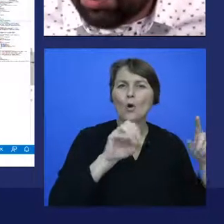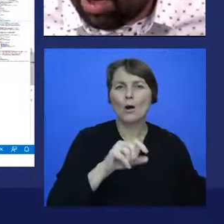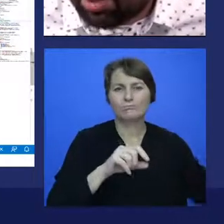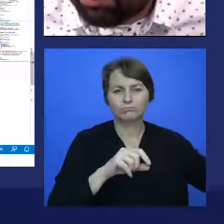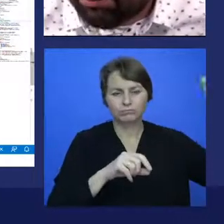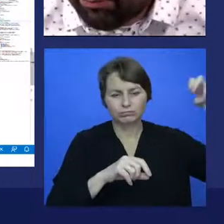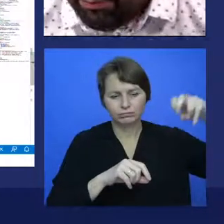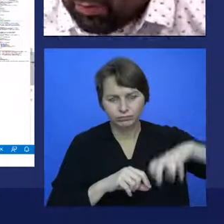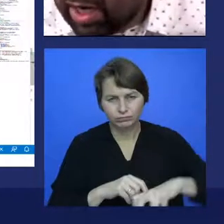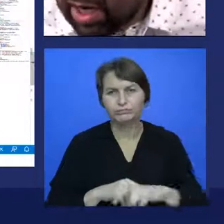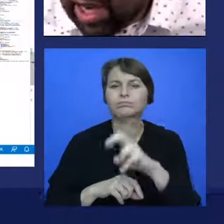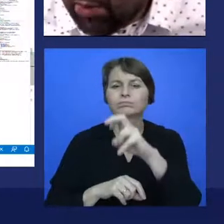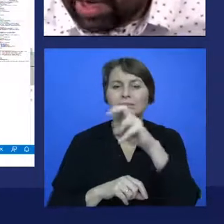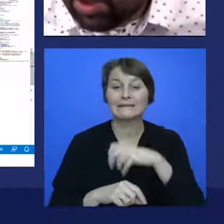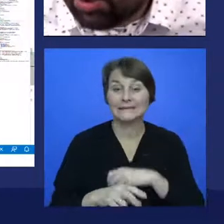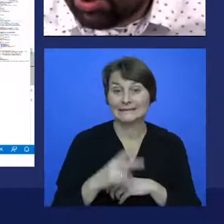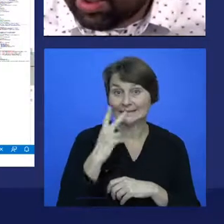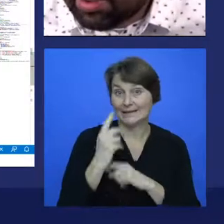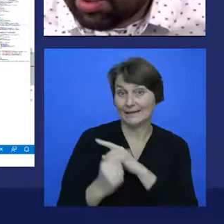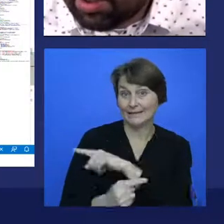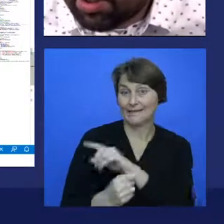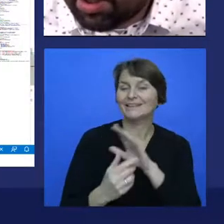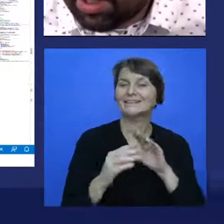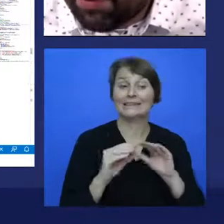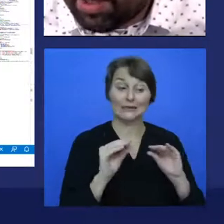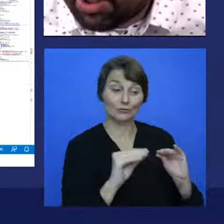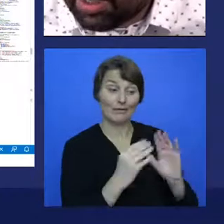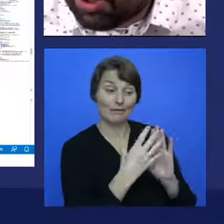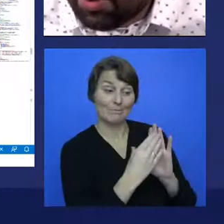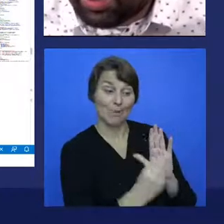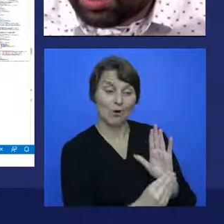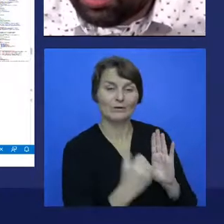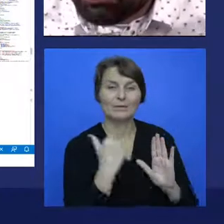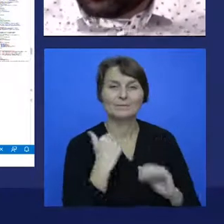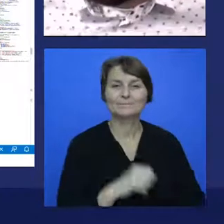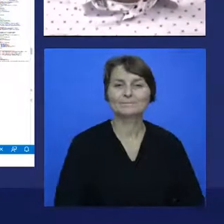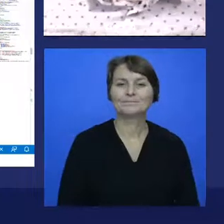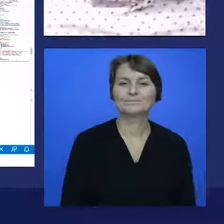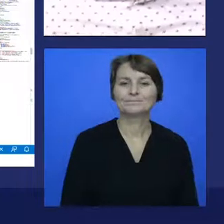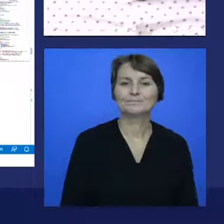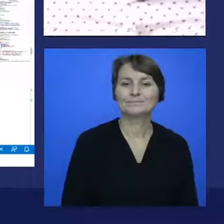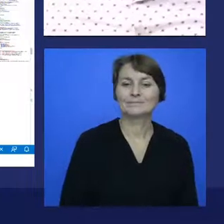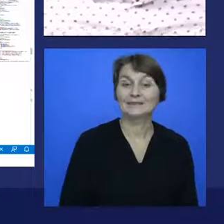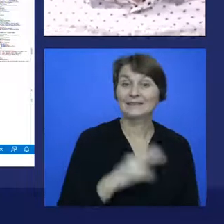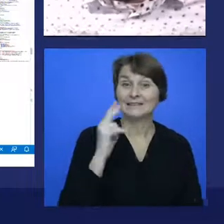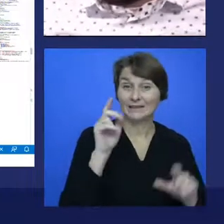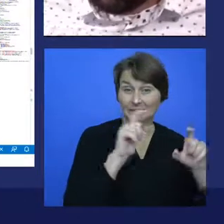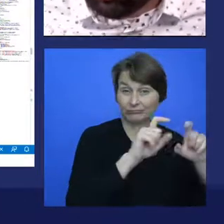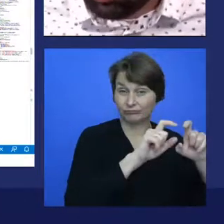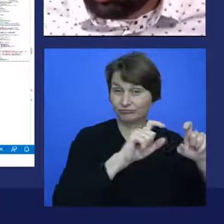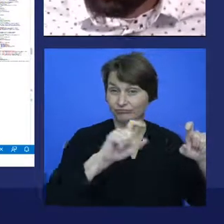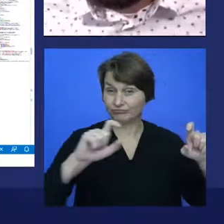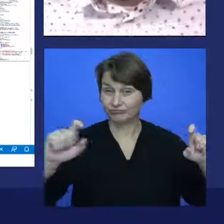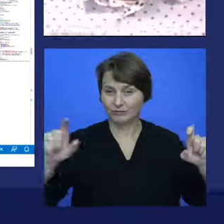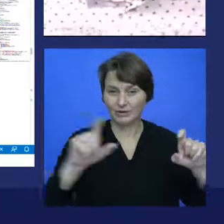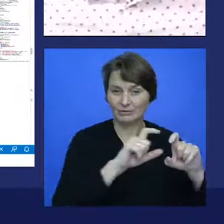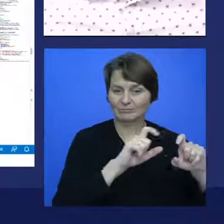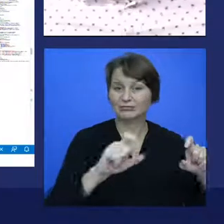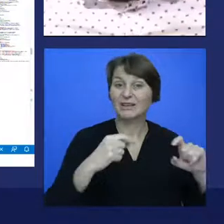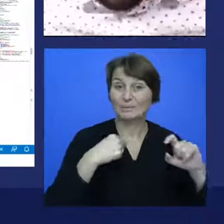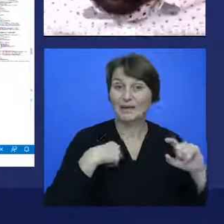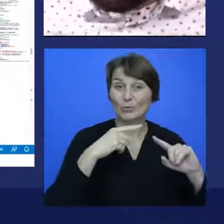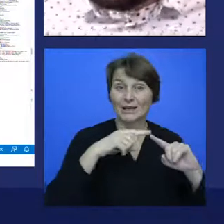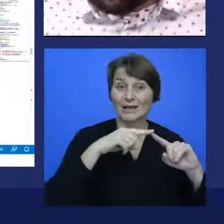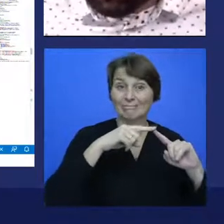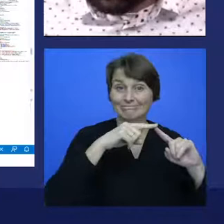here's the train model, right? And when I go to it, let me go to the definition here. You can see basically I'm just doing a loop where